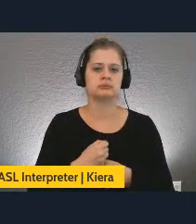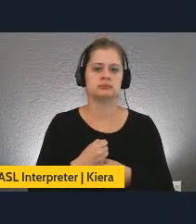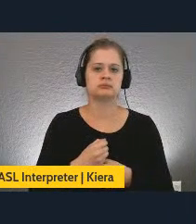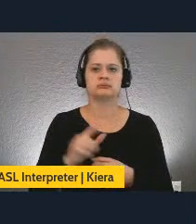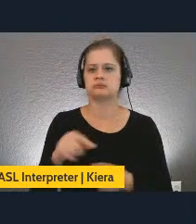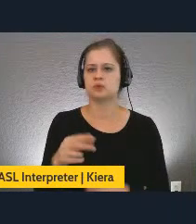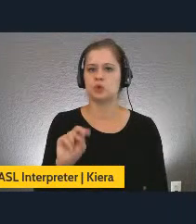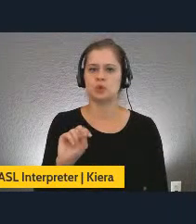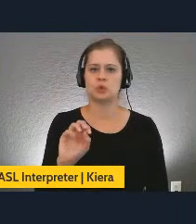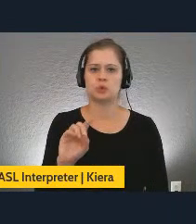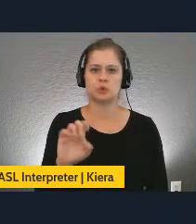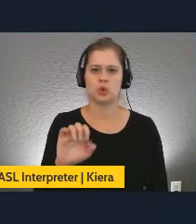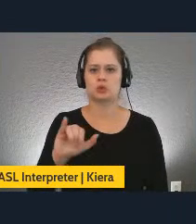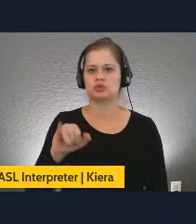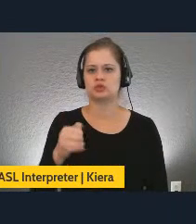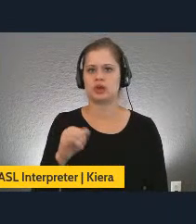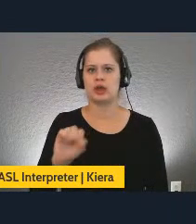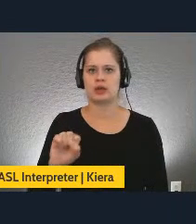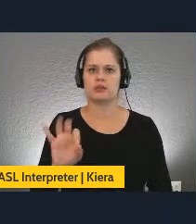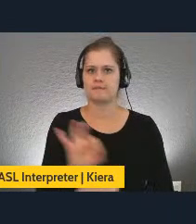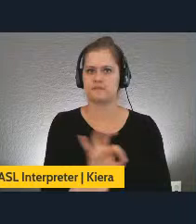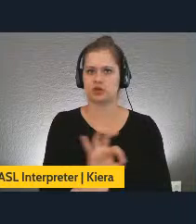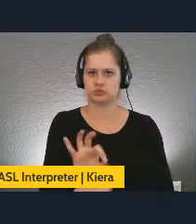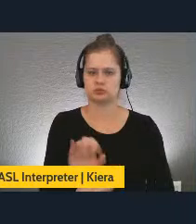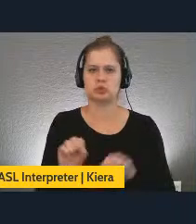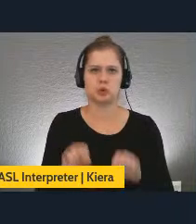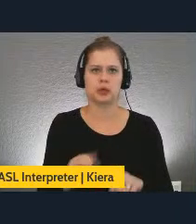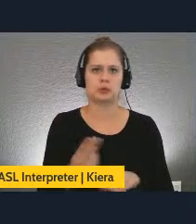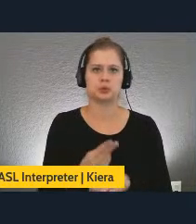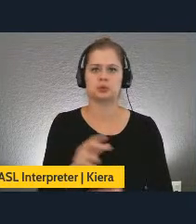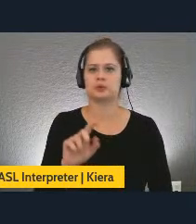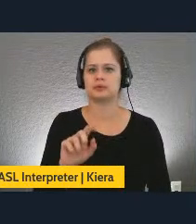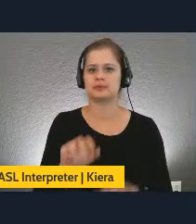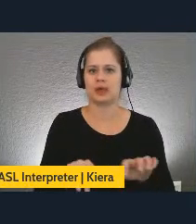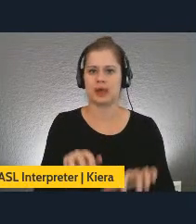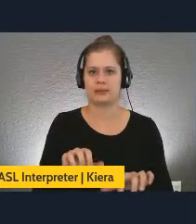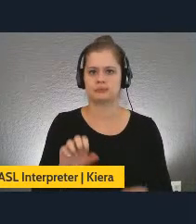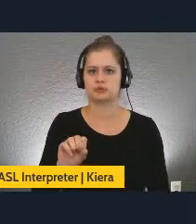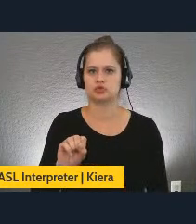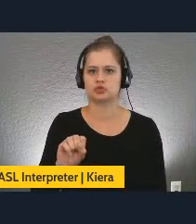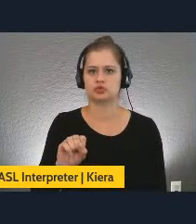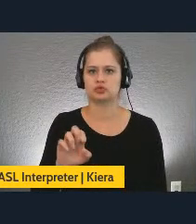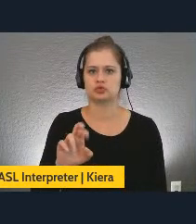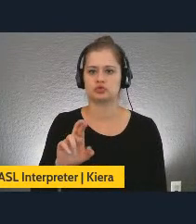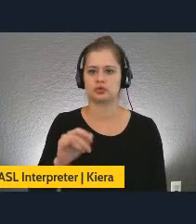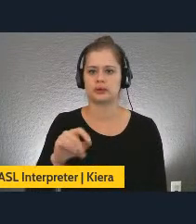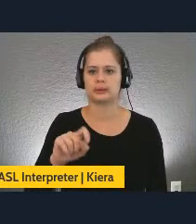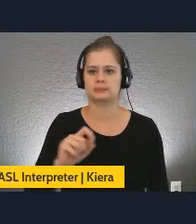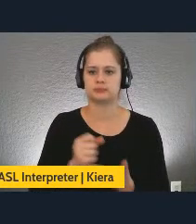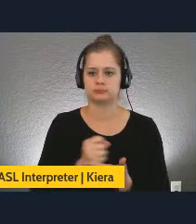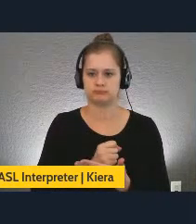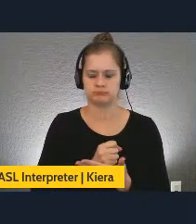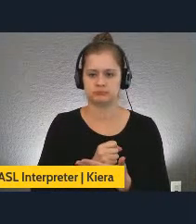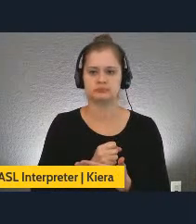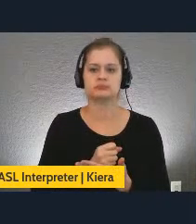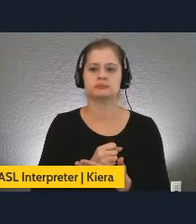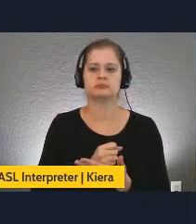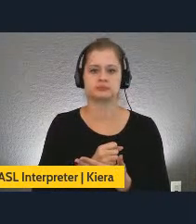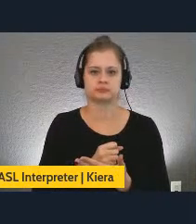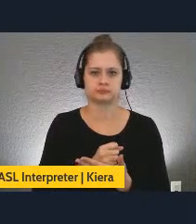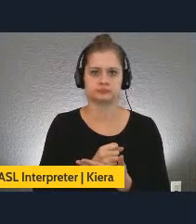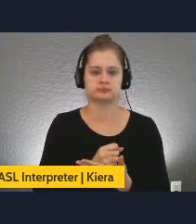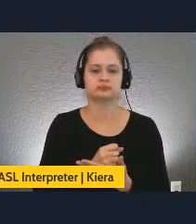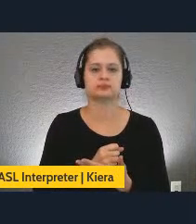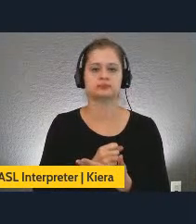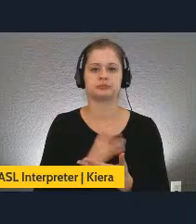function so that we can use TypeScript and use ESBuild under the hood to bundle everything. And it goes